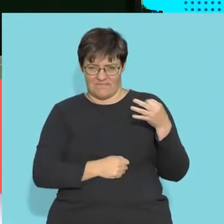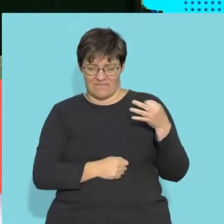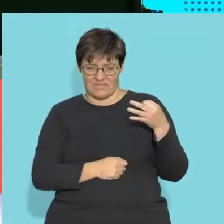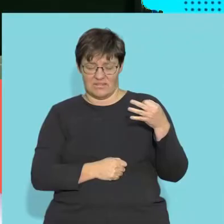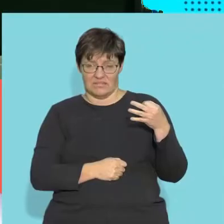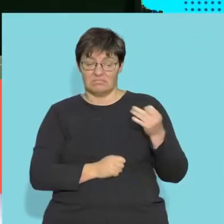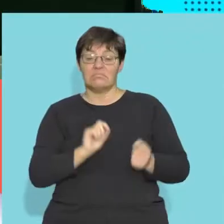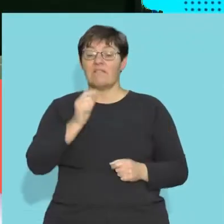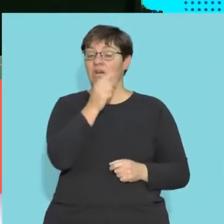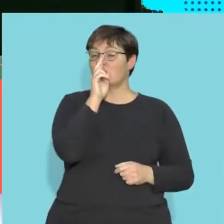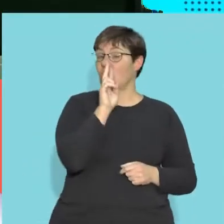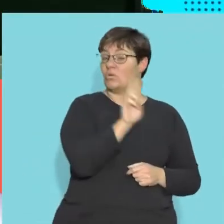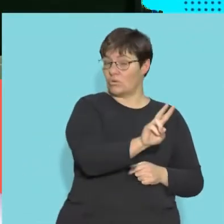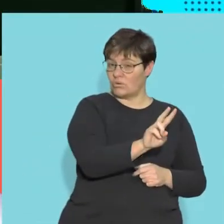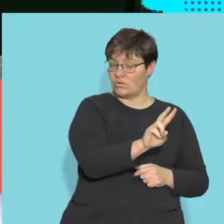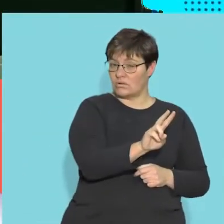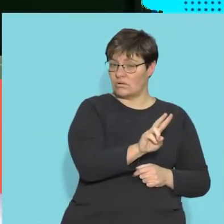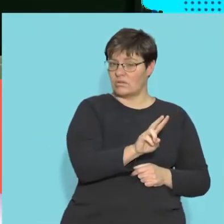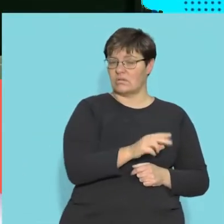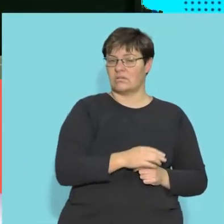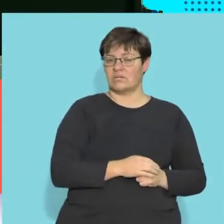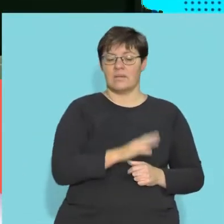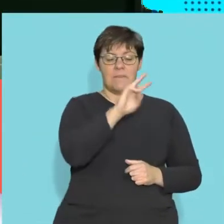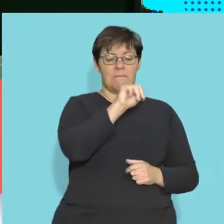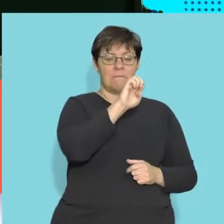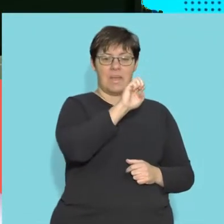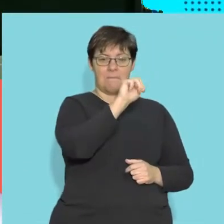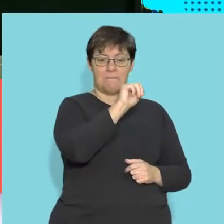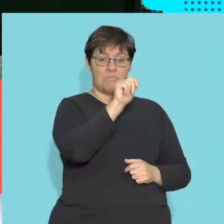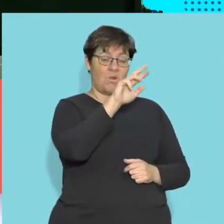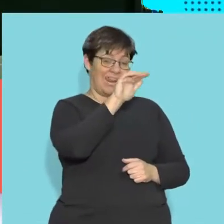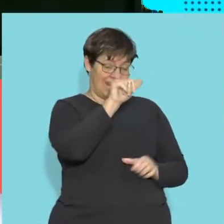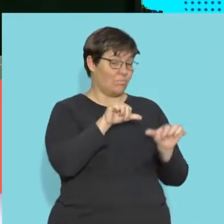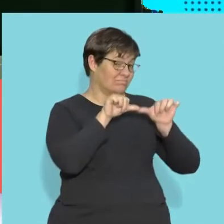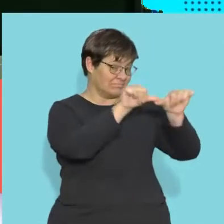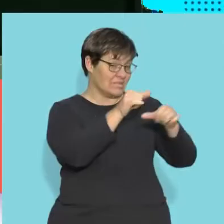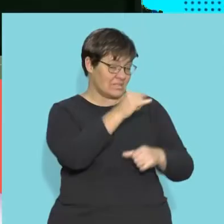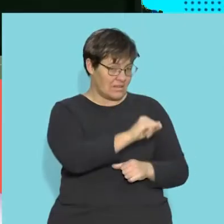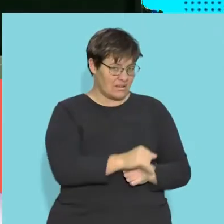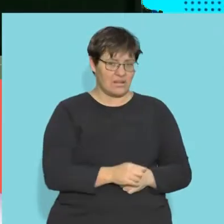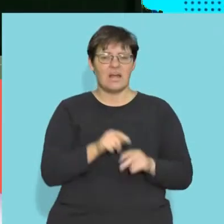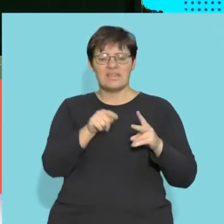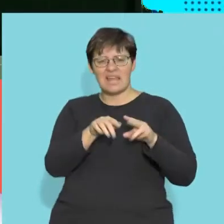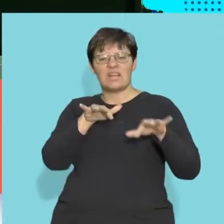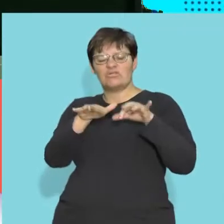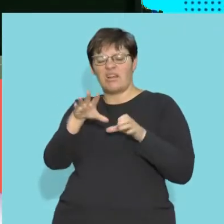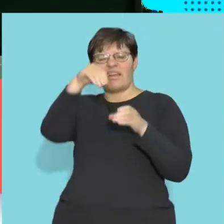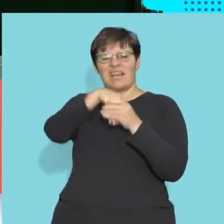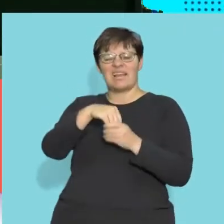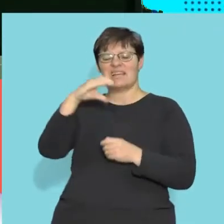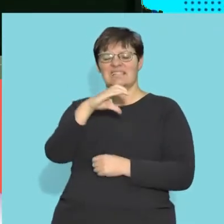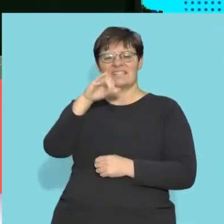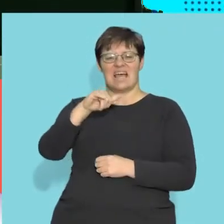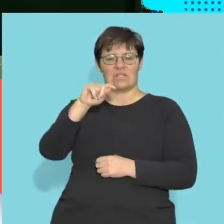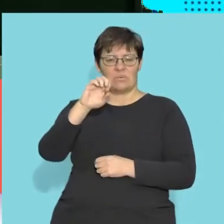components. The first one we looked at was a cell membrane, which we're going to carry on now, and then they jelly inside